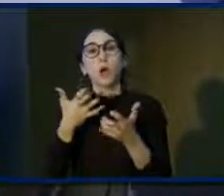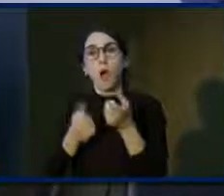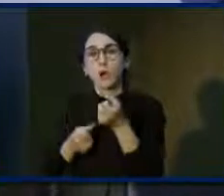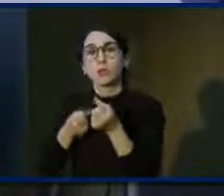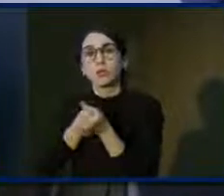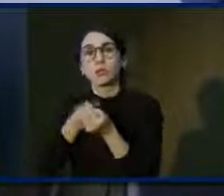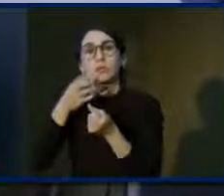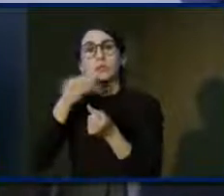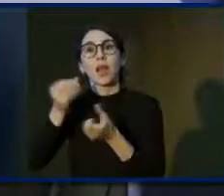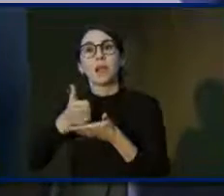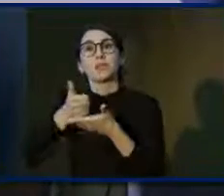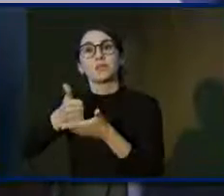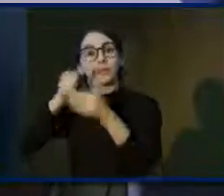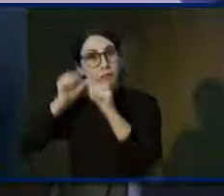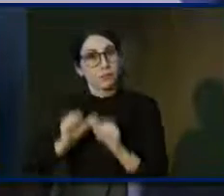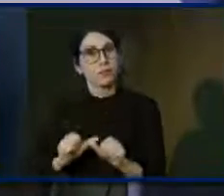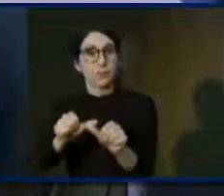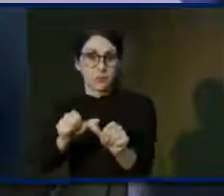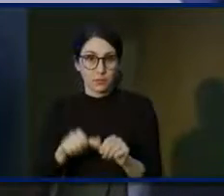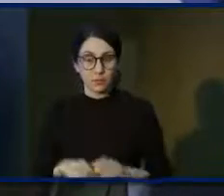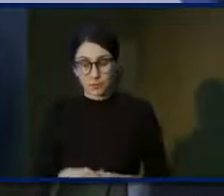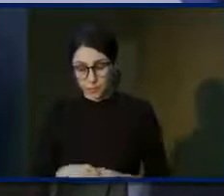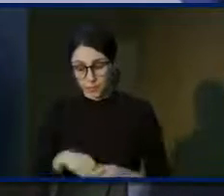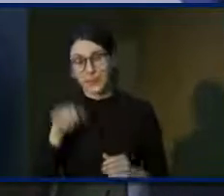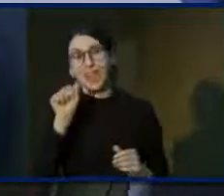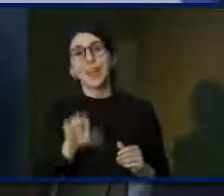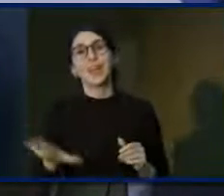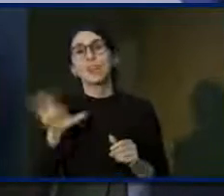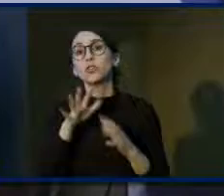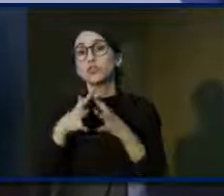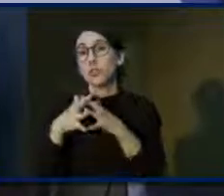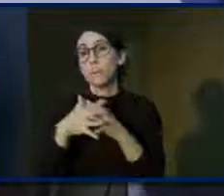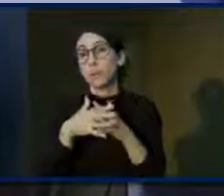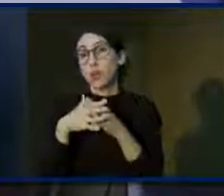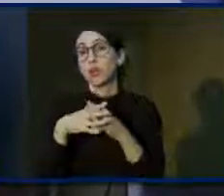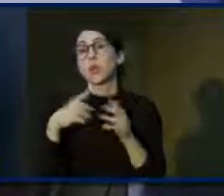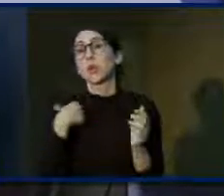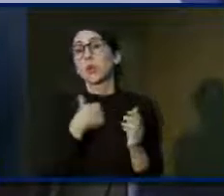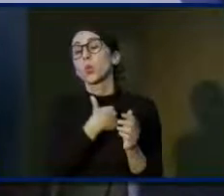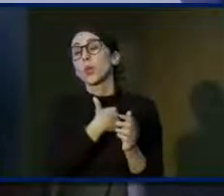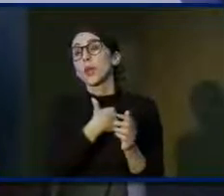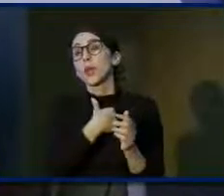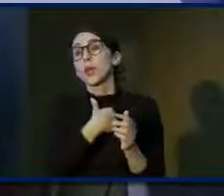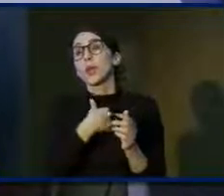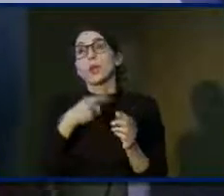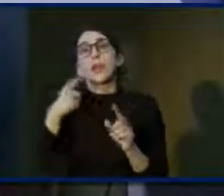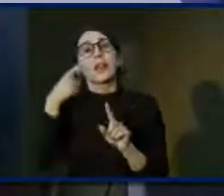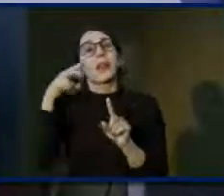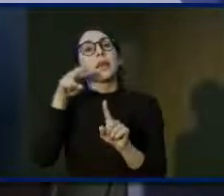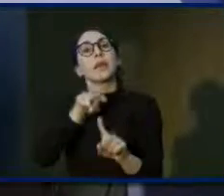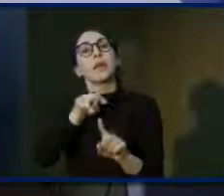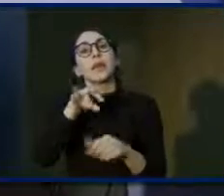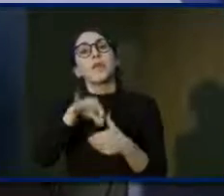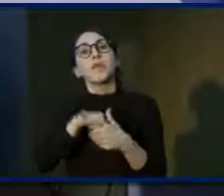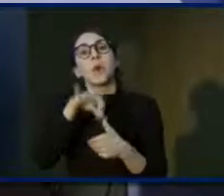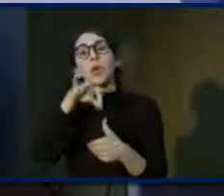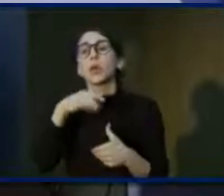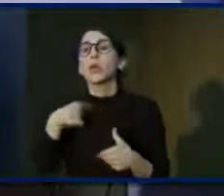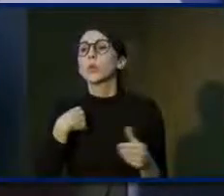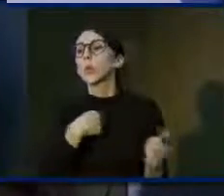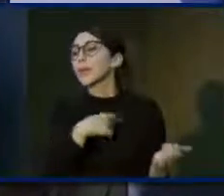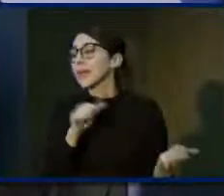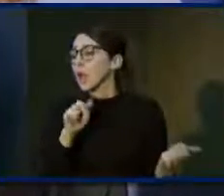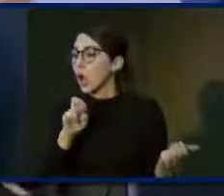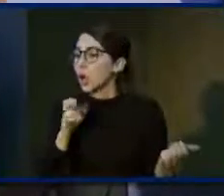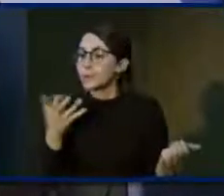carrying on that legacy. So how the Asian American community thinks about voting, it's important to remember, we're probably the newest citizens, so to speak, here in the United